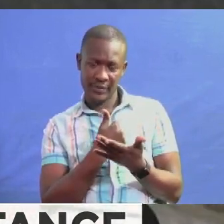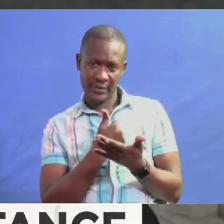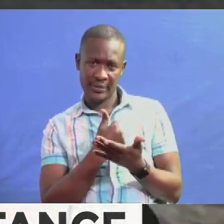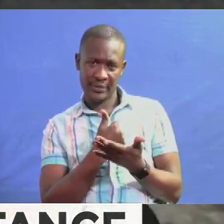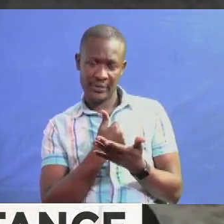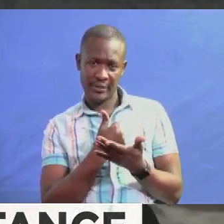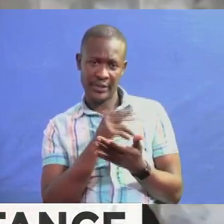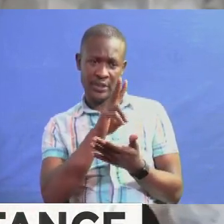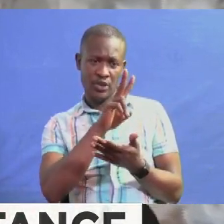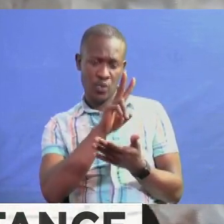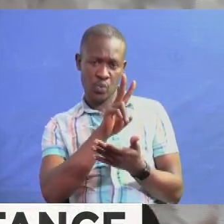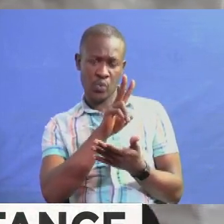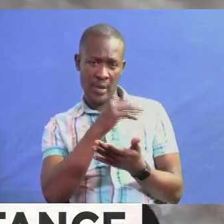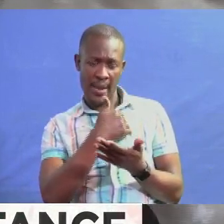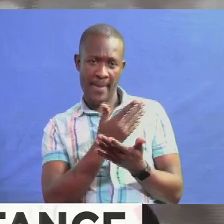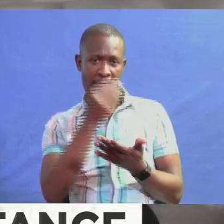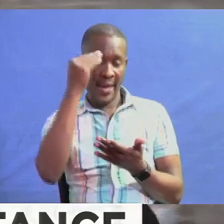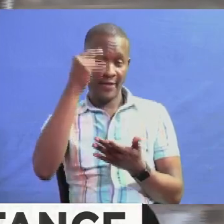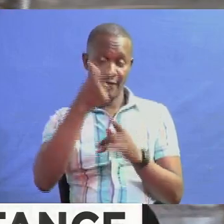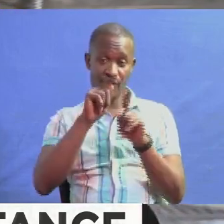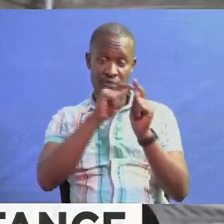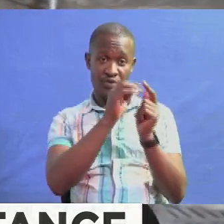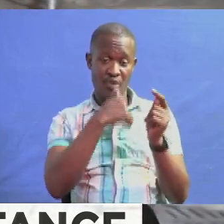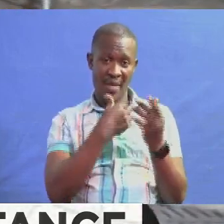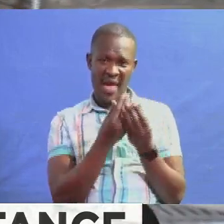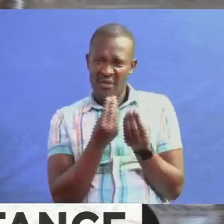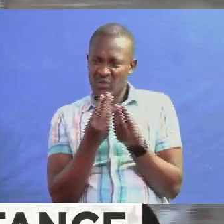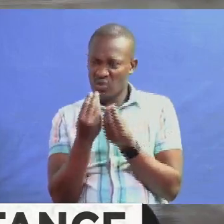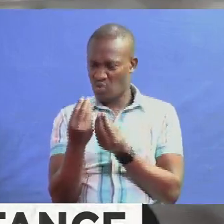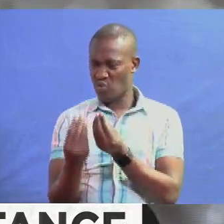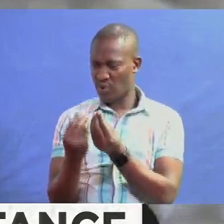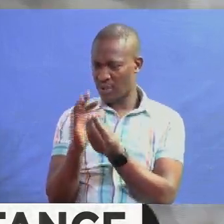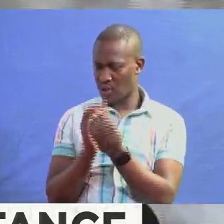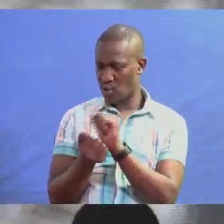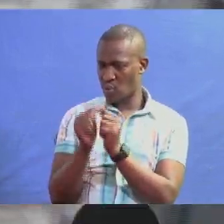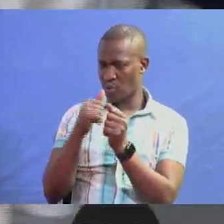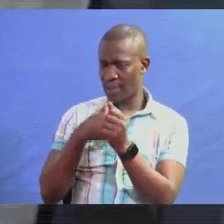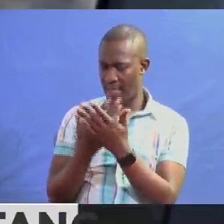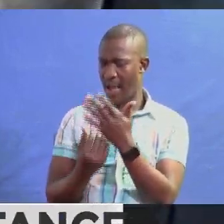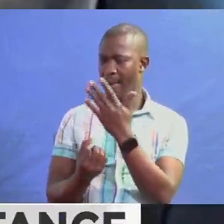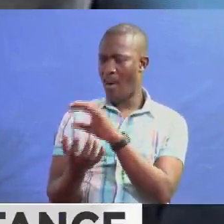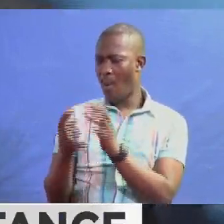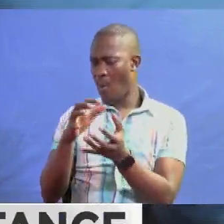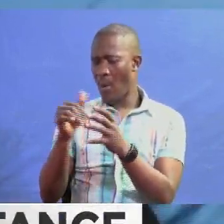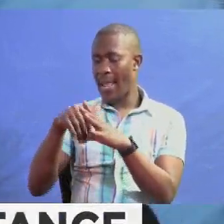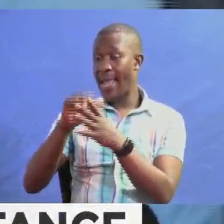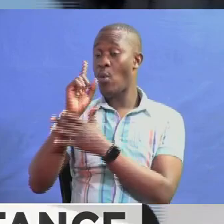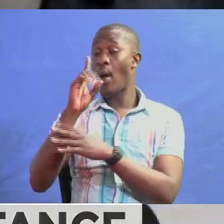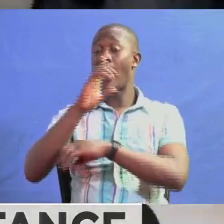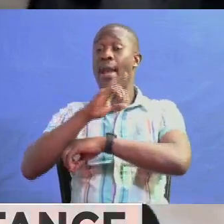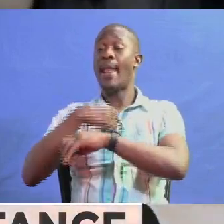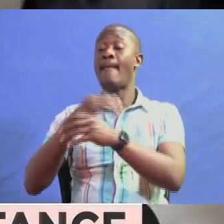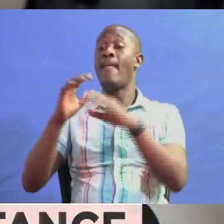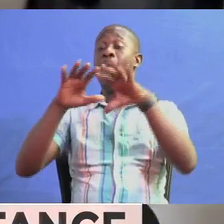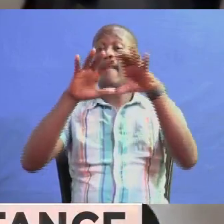fungi. To make enough, Hedstrom's team adds tiny doses to hundreds of bags of growing mix. Within days, the bags fill